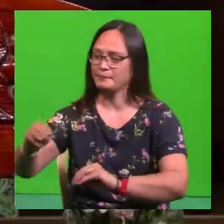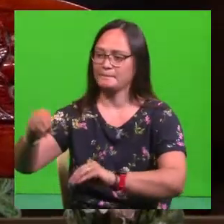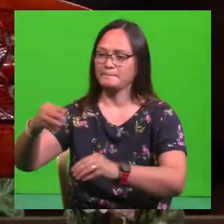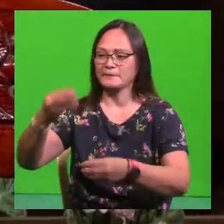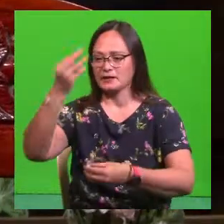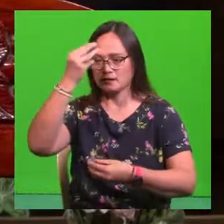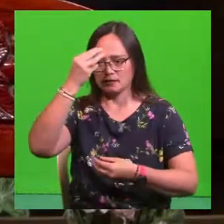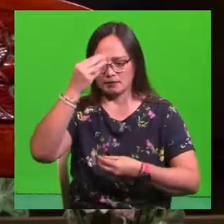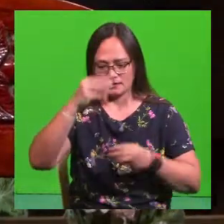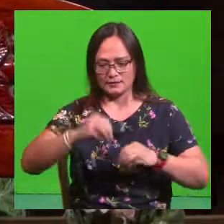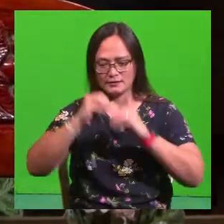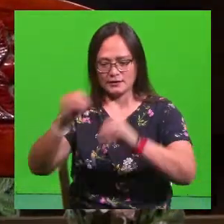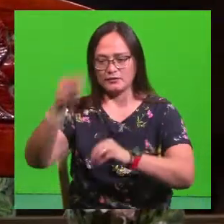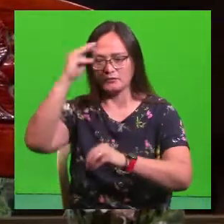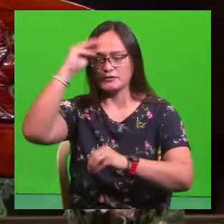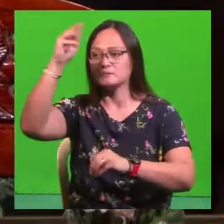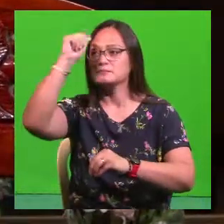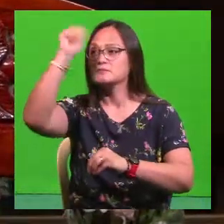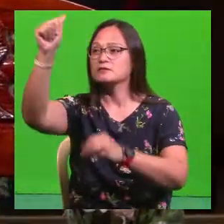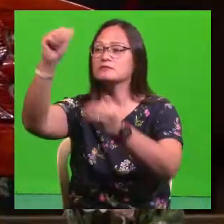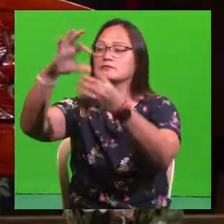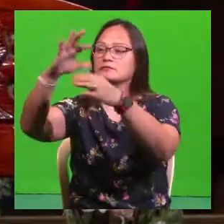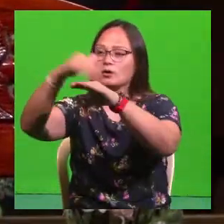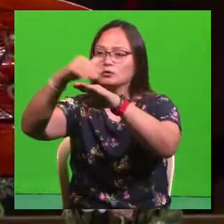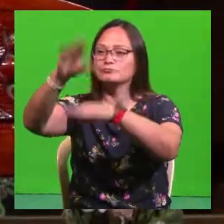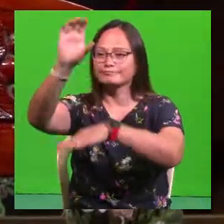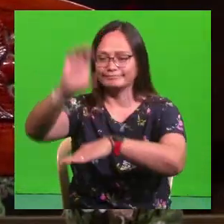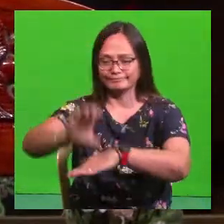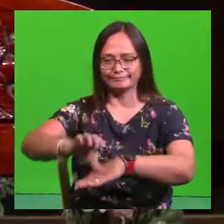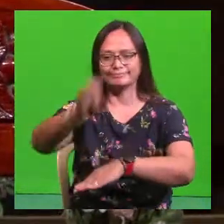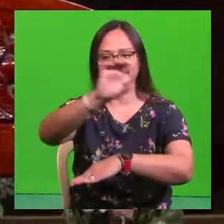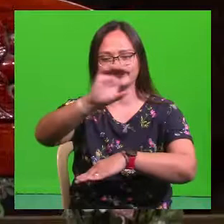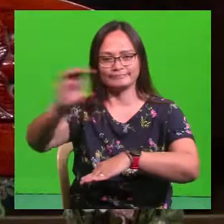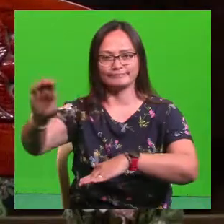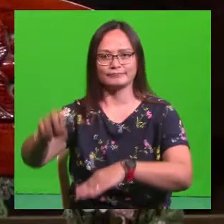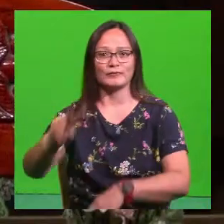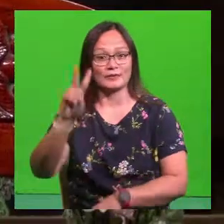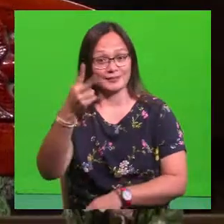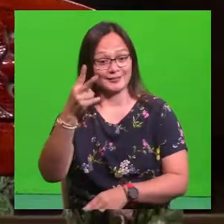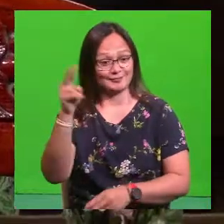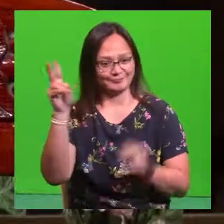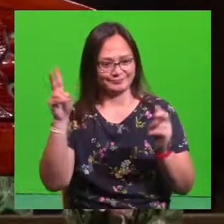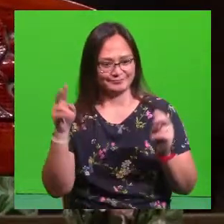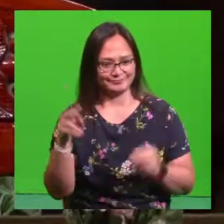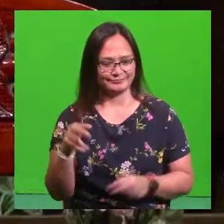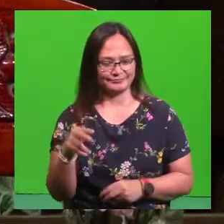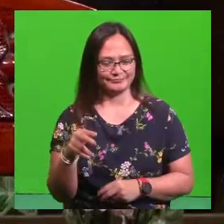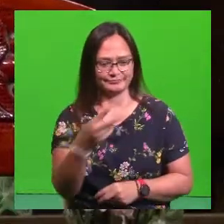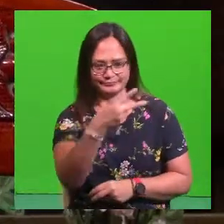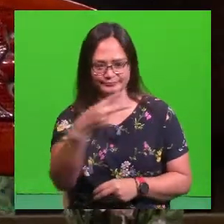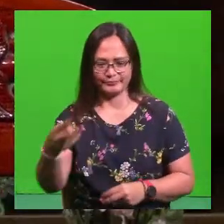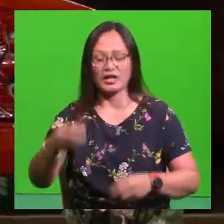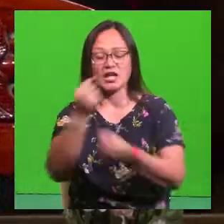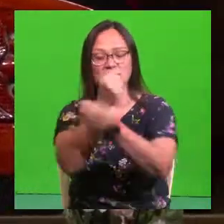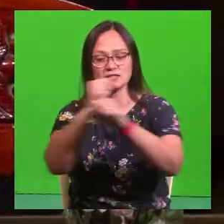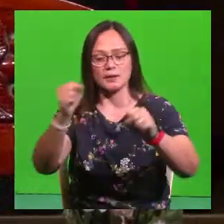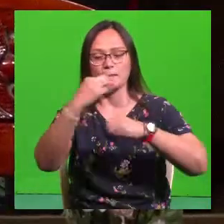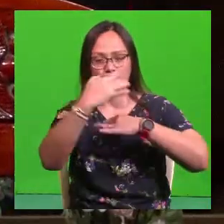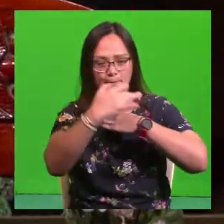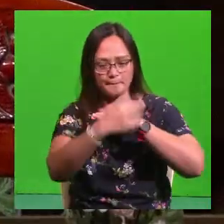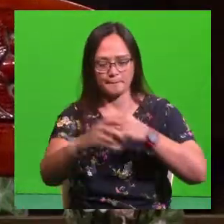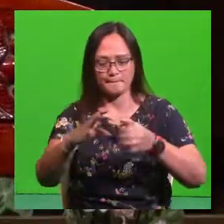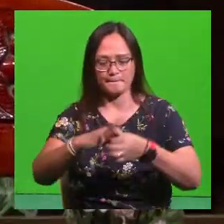the blood of the crucified one. Sing the second verse. Saved by the blood of